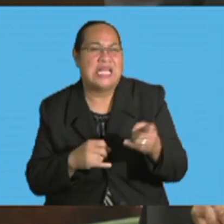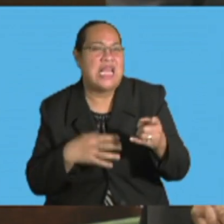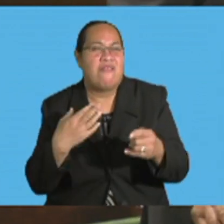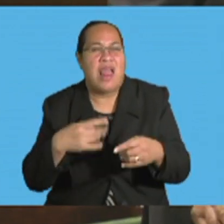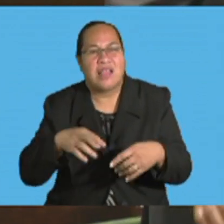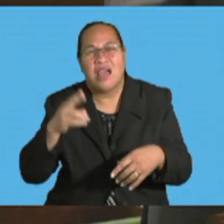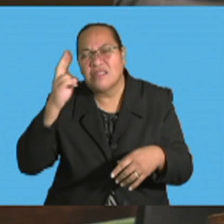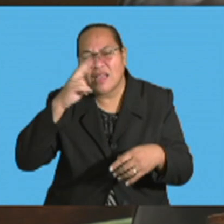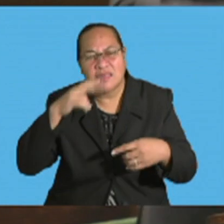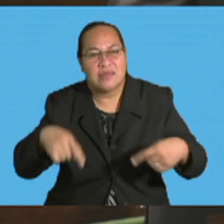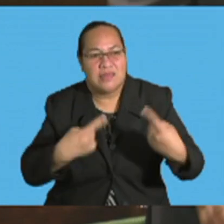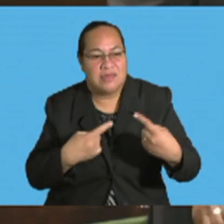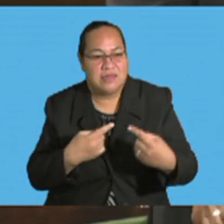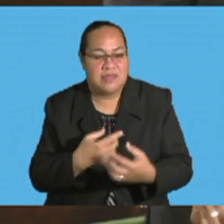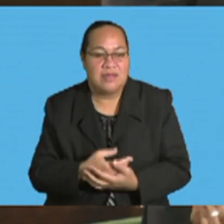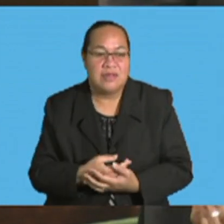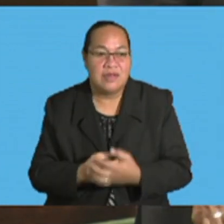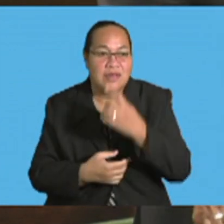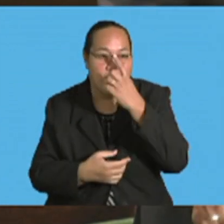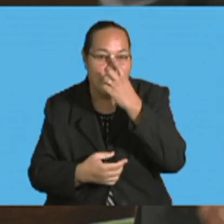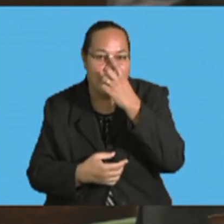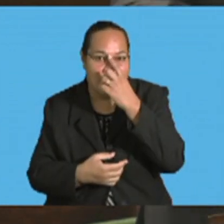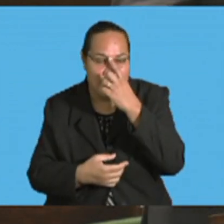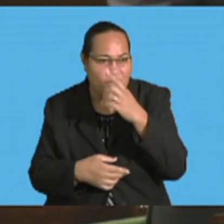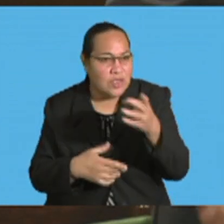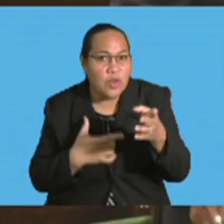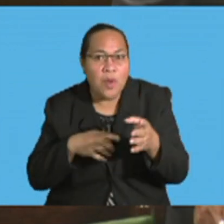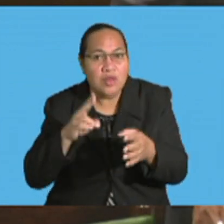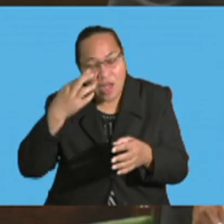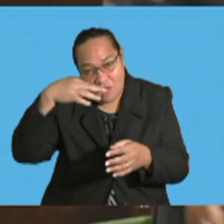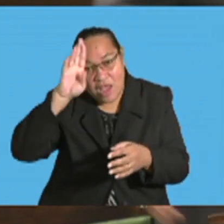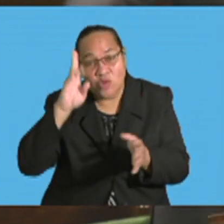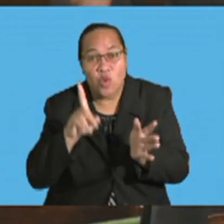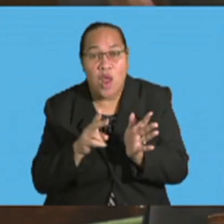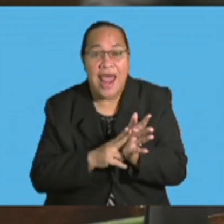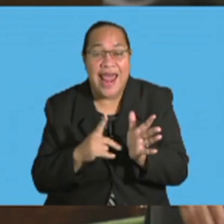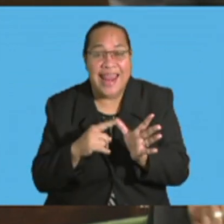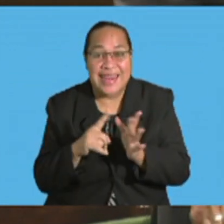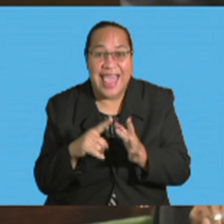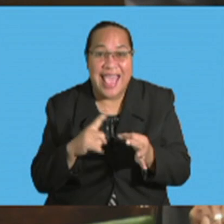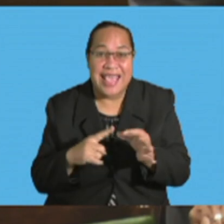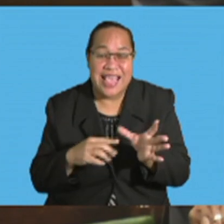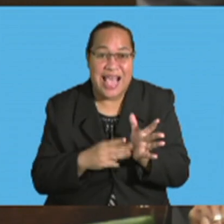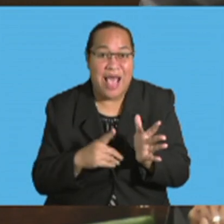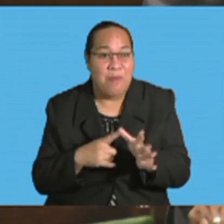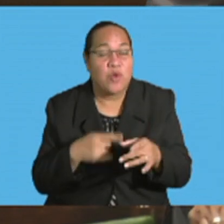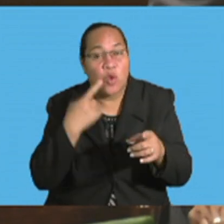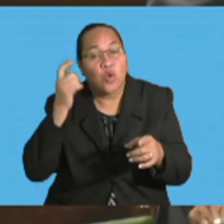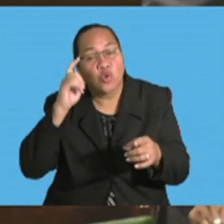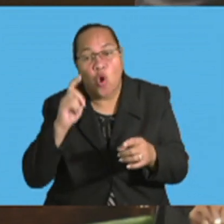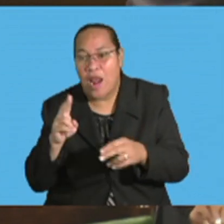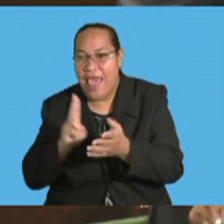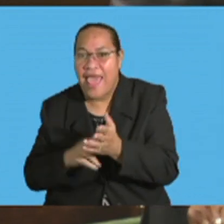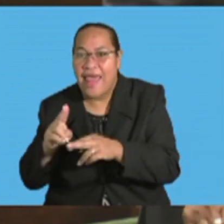post came on the heels of comments by Honorable Pratunengama, who called NFP and FLP parties